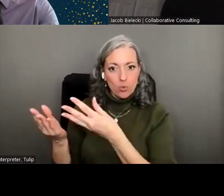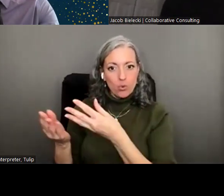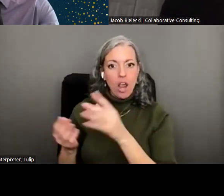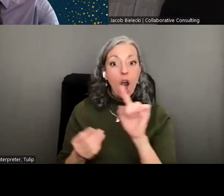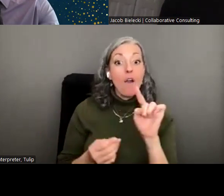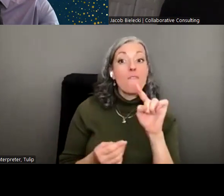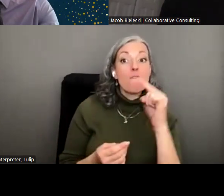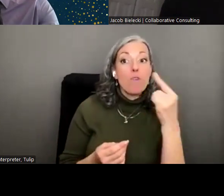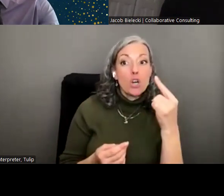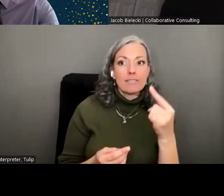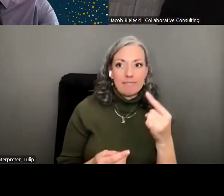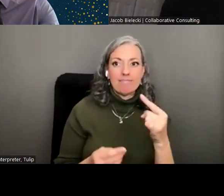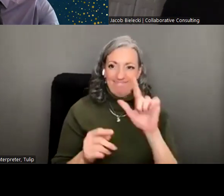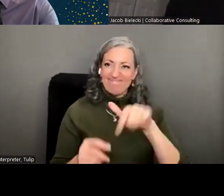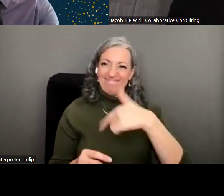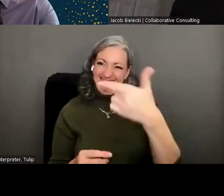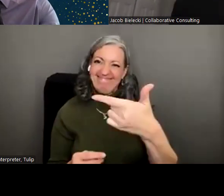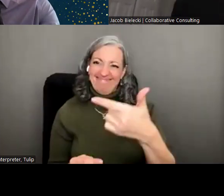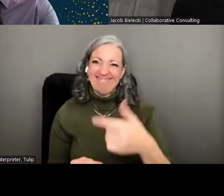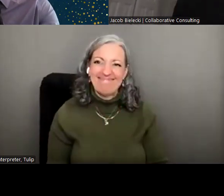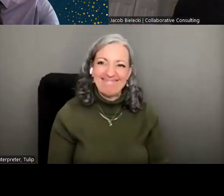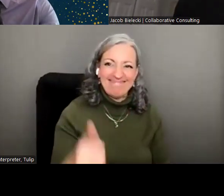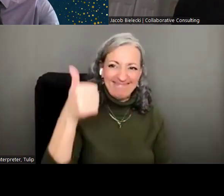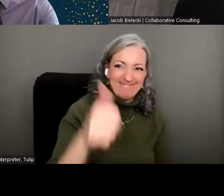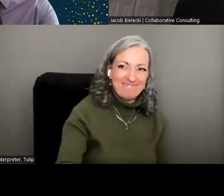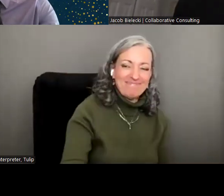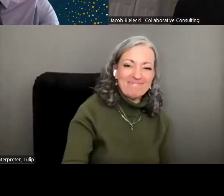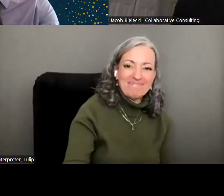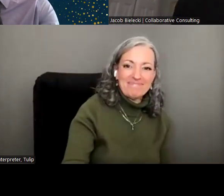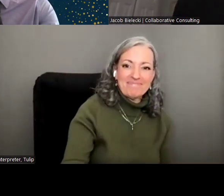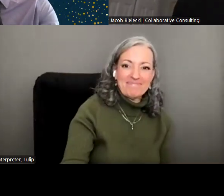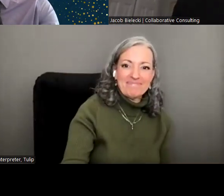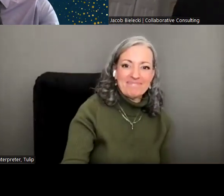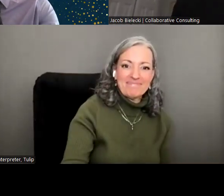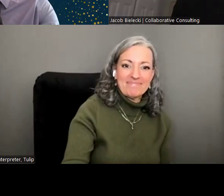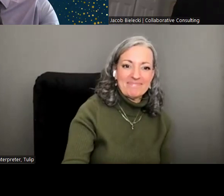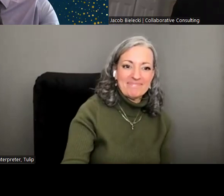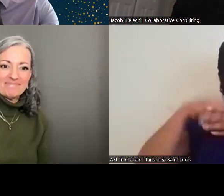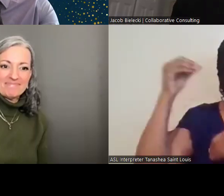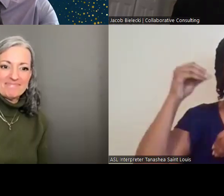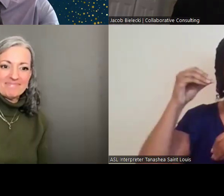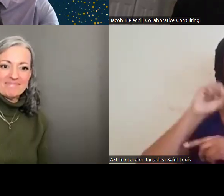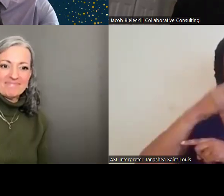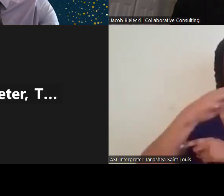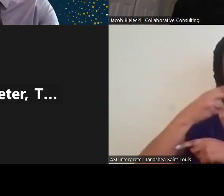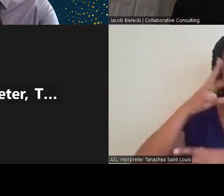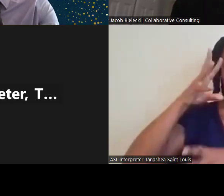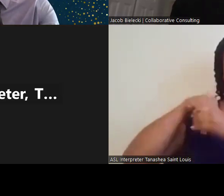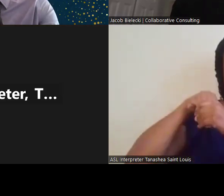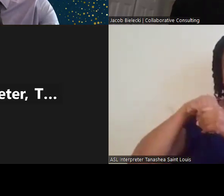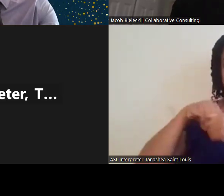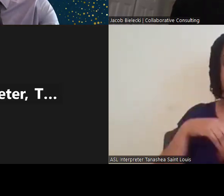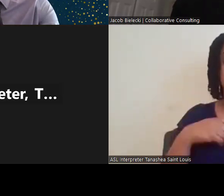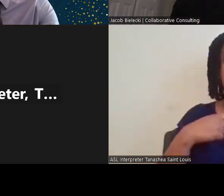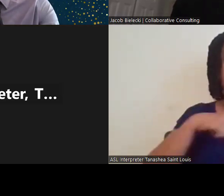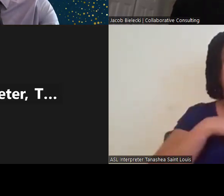first research report of the external stakeholders engagement. We